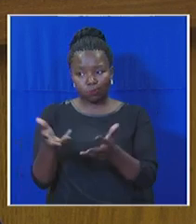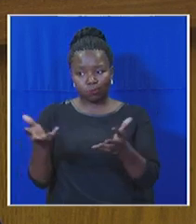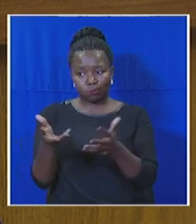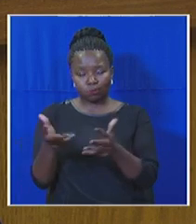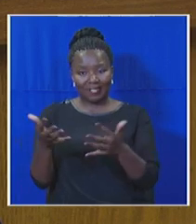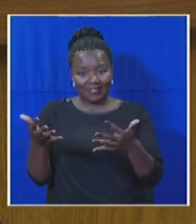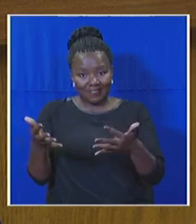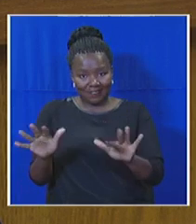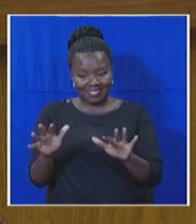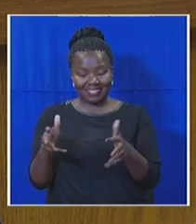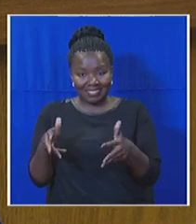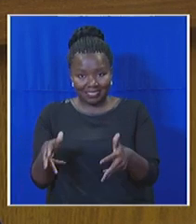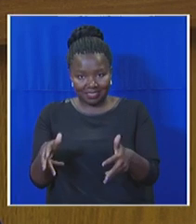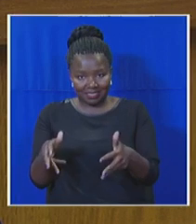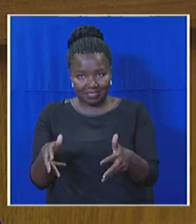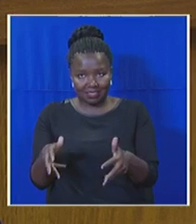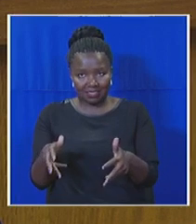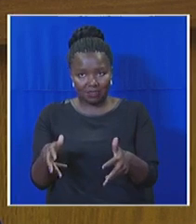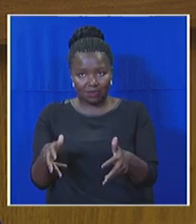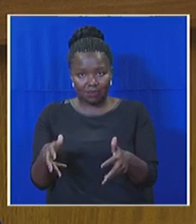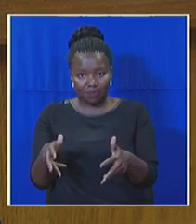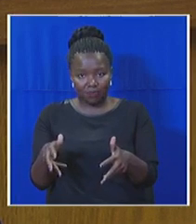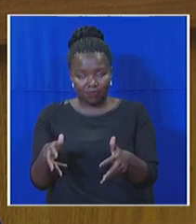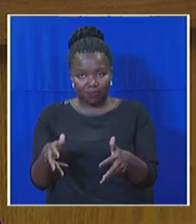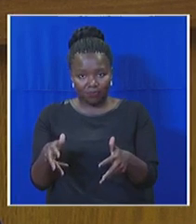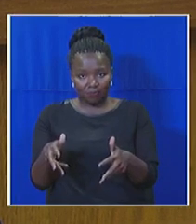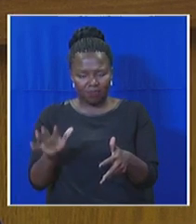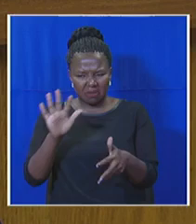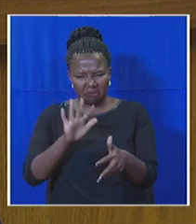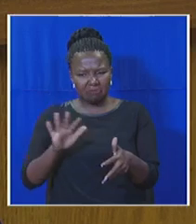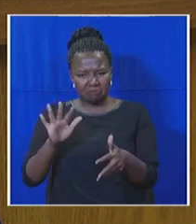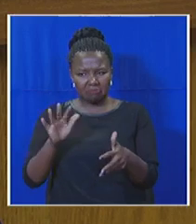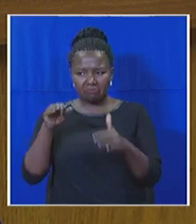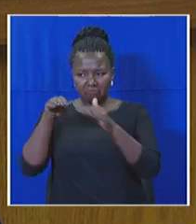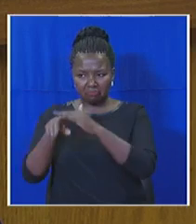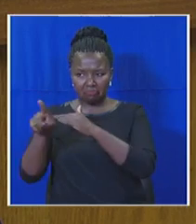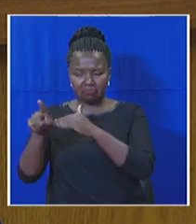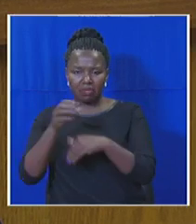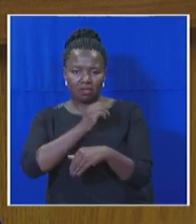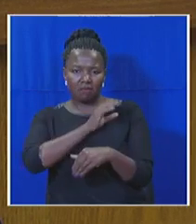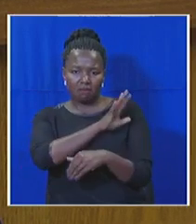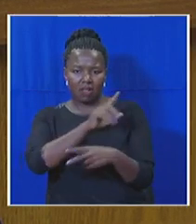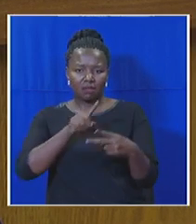of consultations that took them to Palestine,